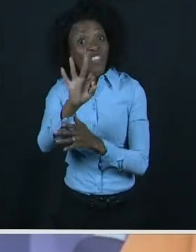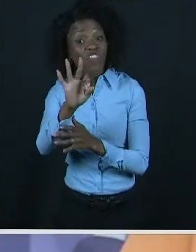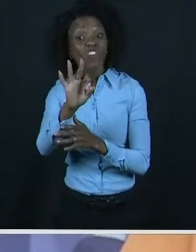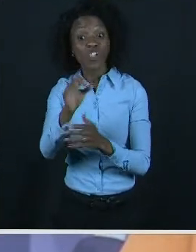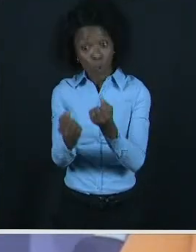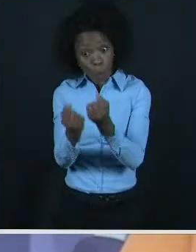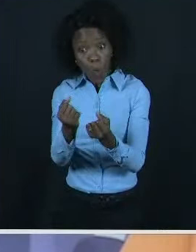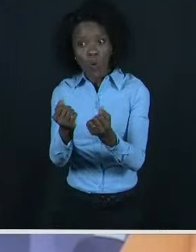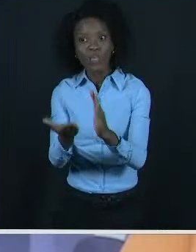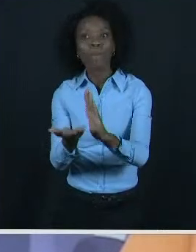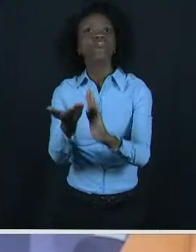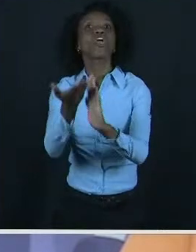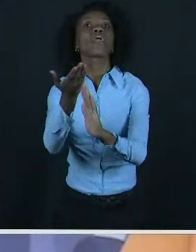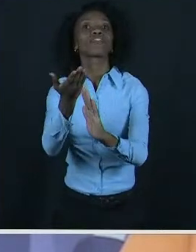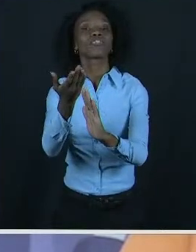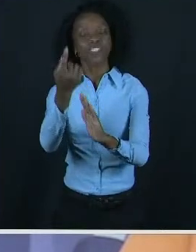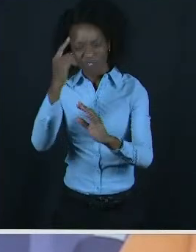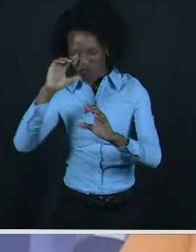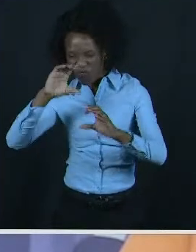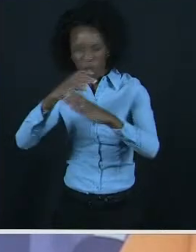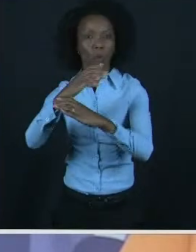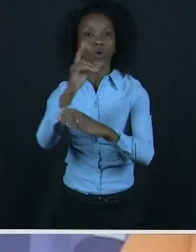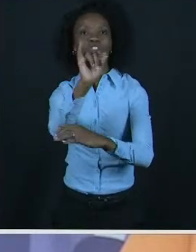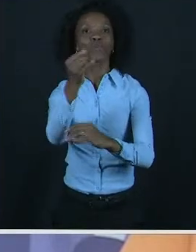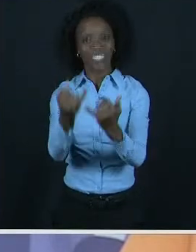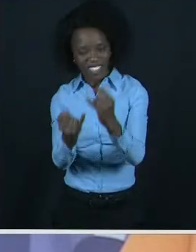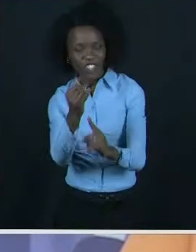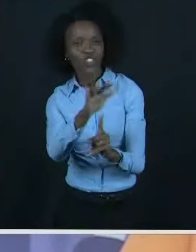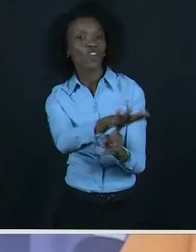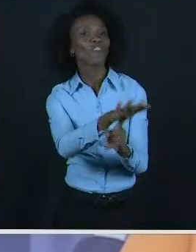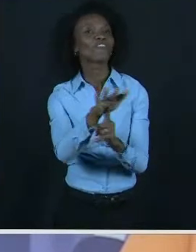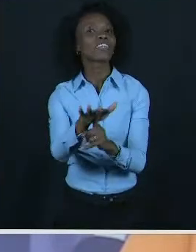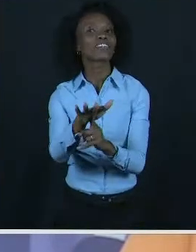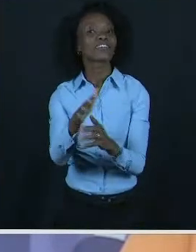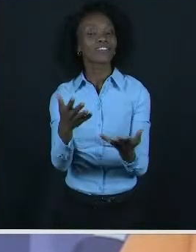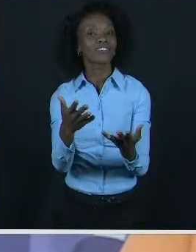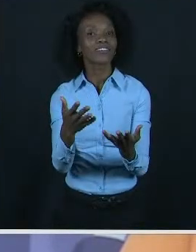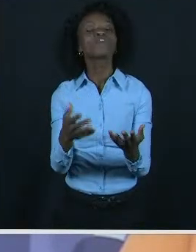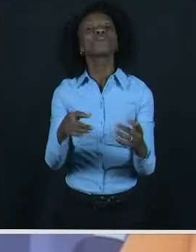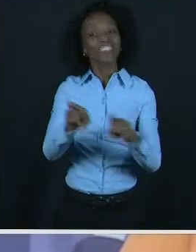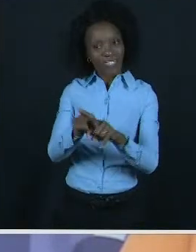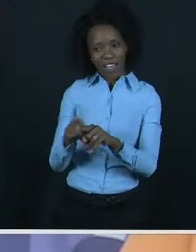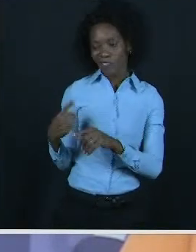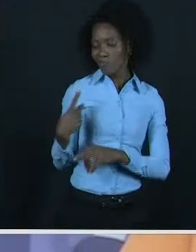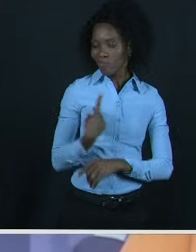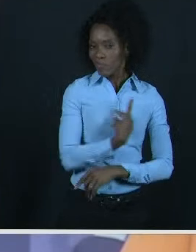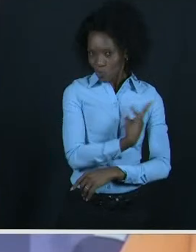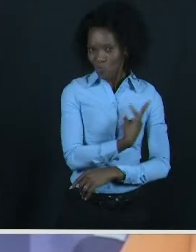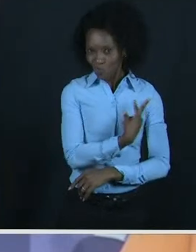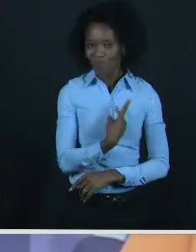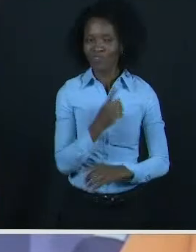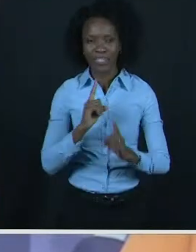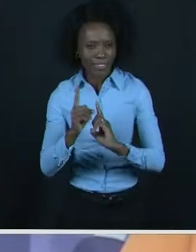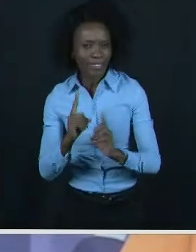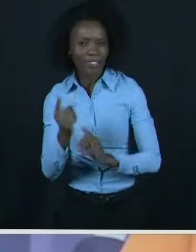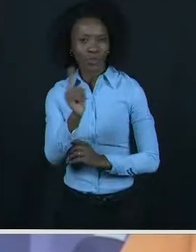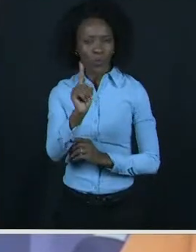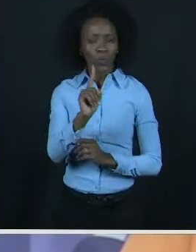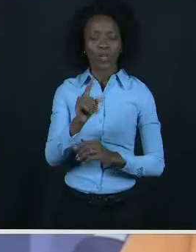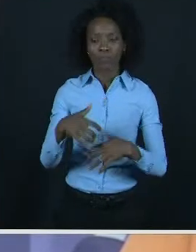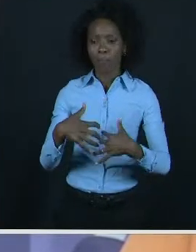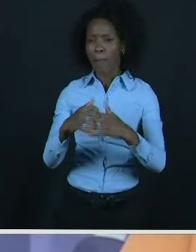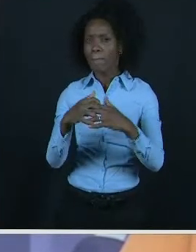courts. Precisely what she and I were discussing about setting up of special courts that will deal